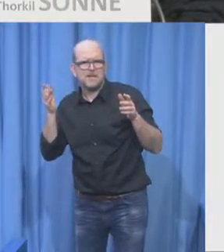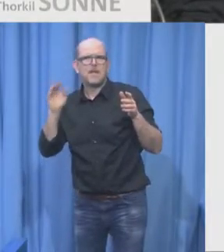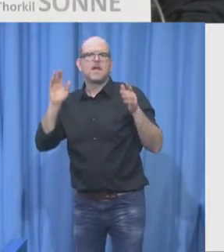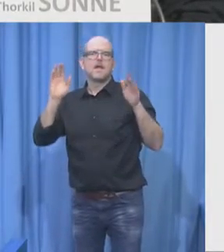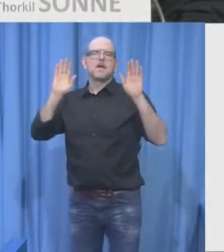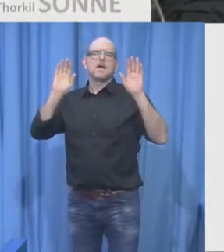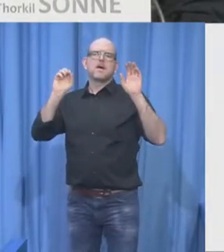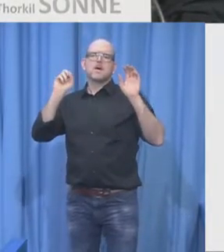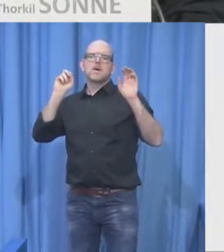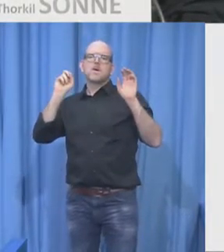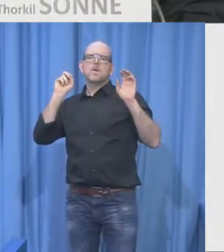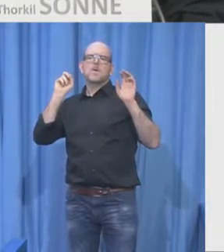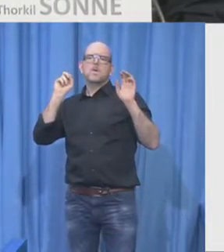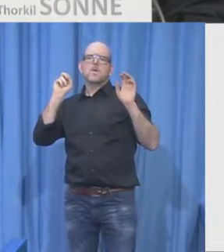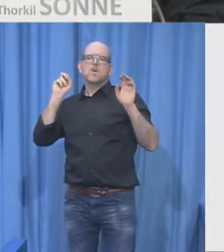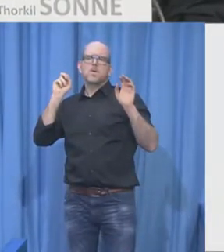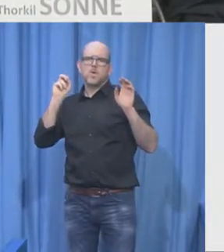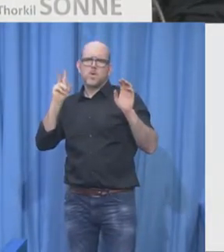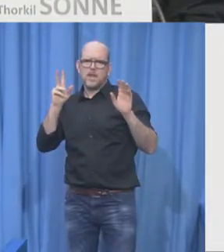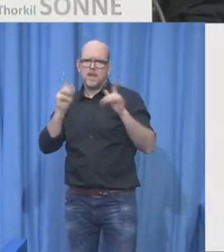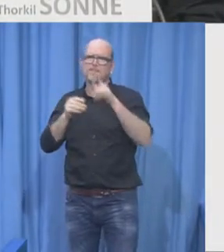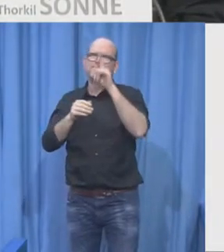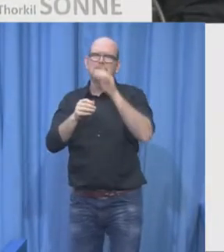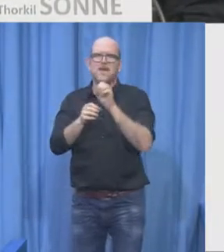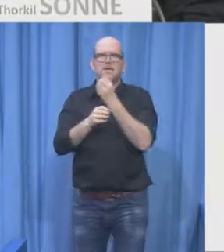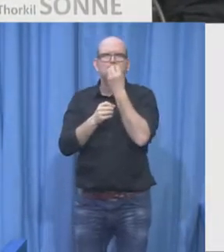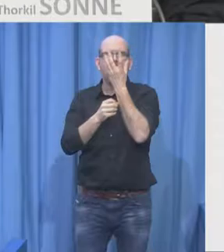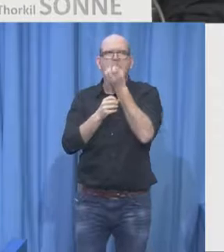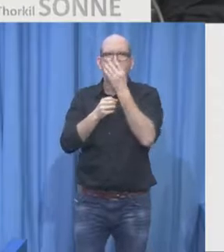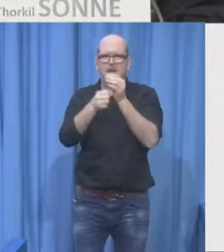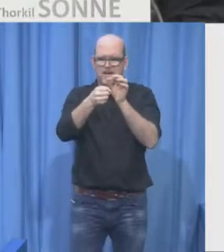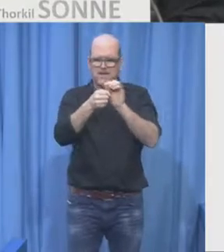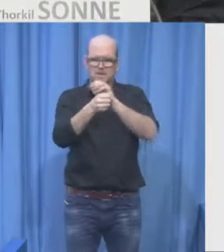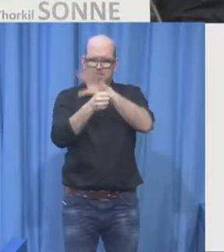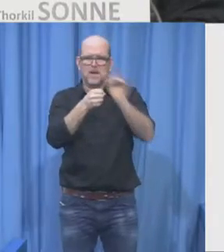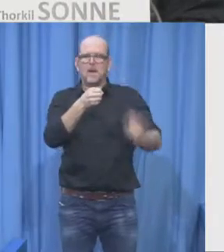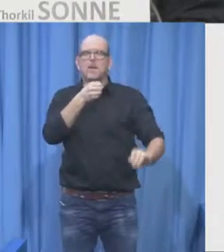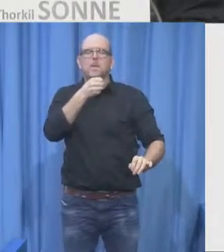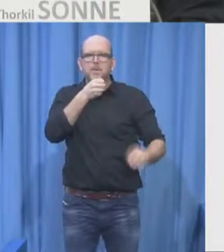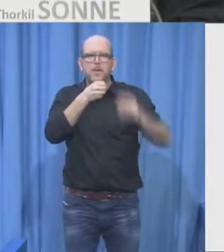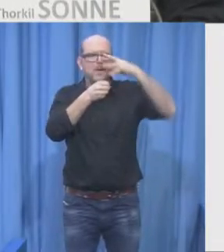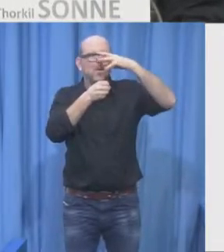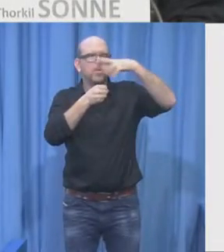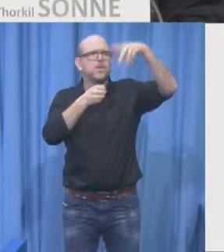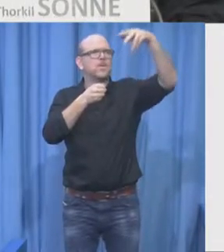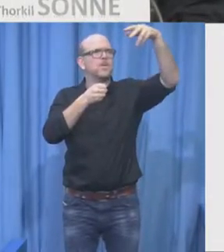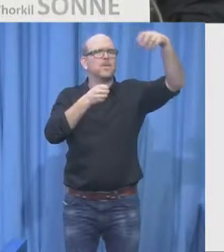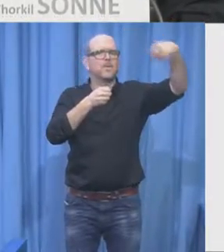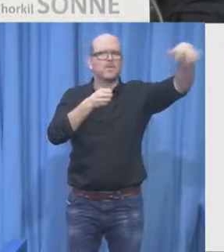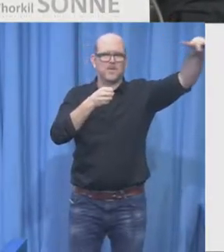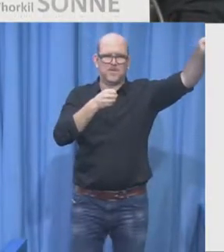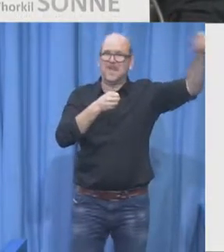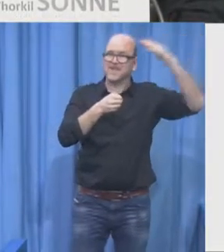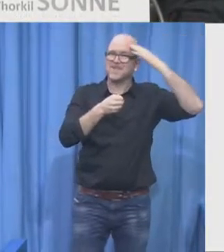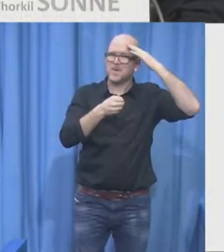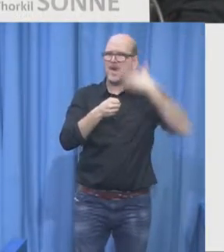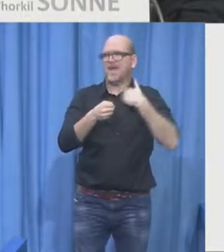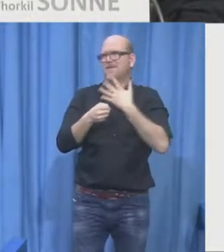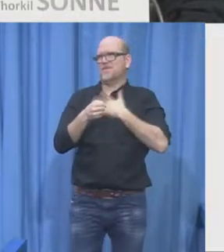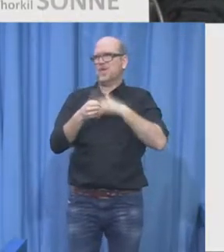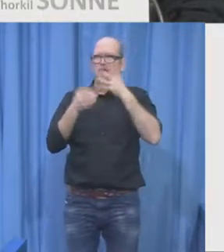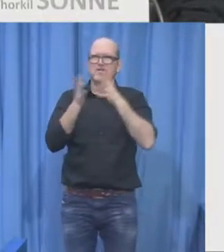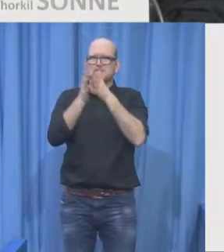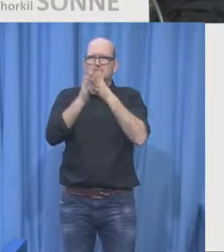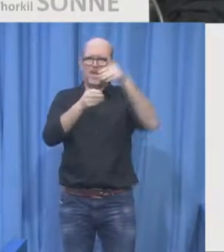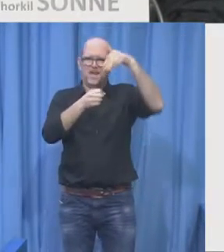make wishes, they feed their rabbits with dandelion leaves. But as you grow older, something happens.